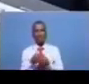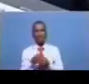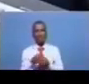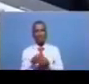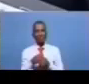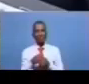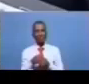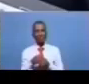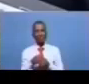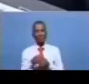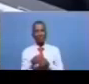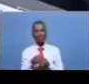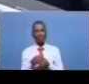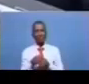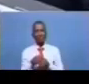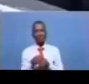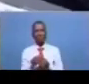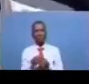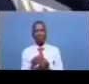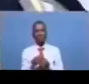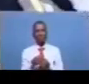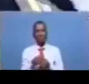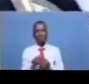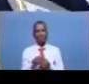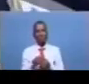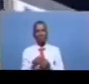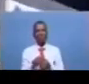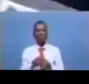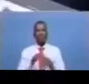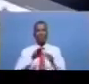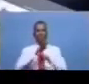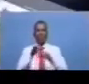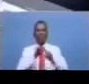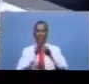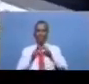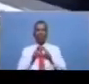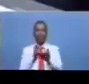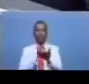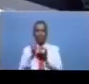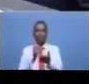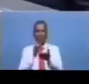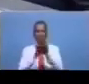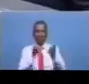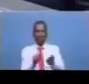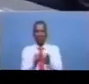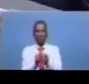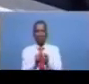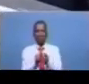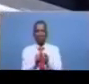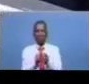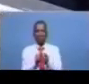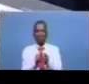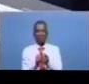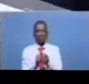President Akufo-Addo would disrespect Lawyer Tetuchi Carter. So let us uphold the ethics that we have been taught as lawyers and